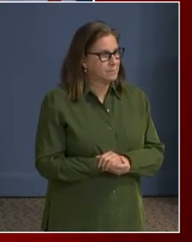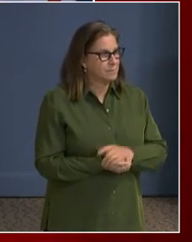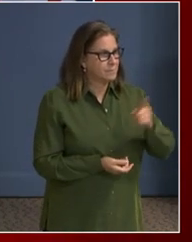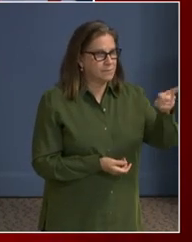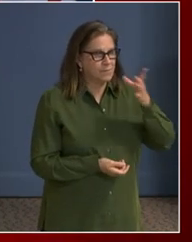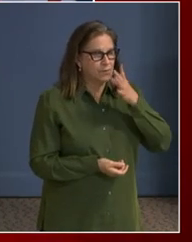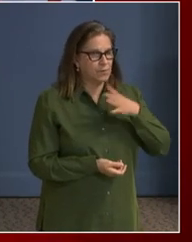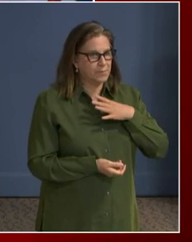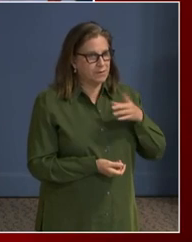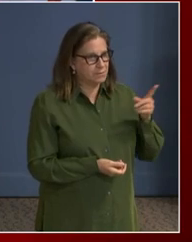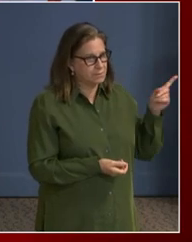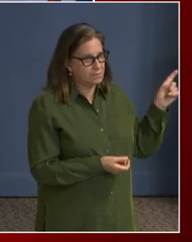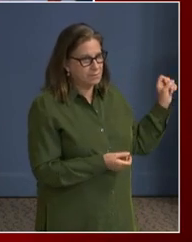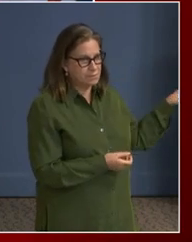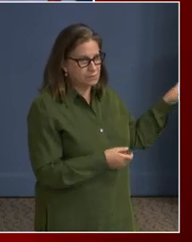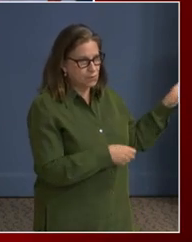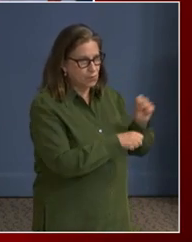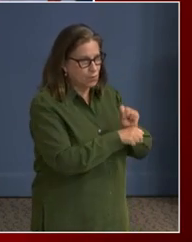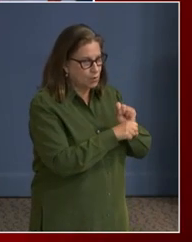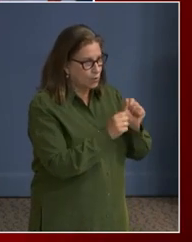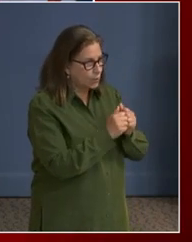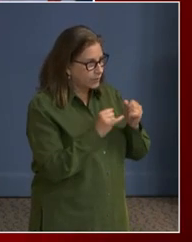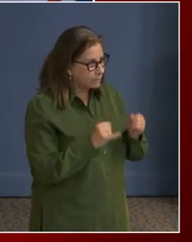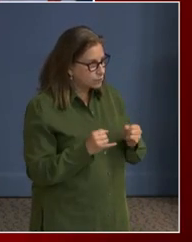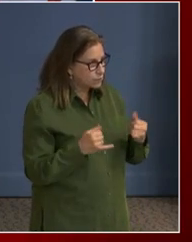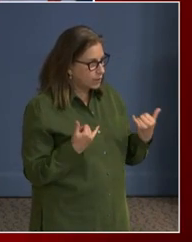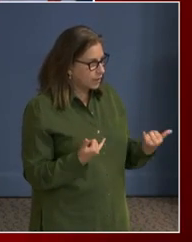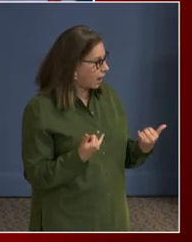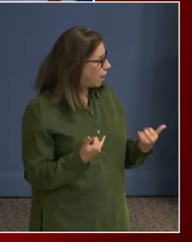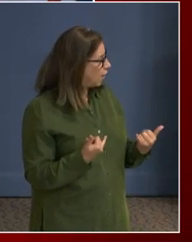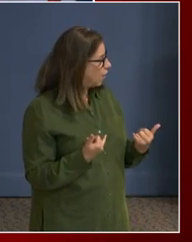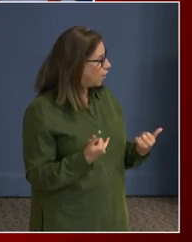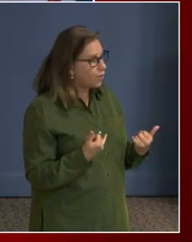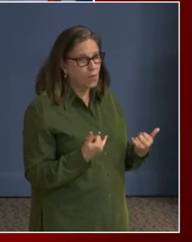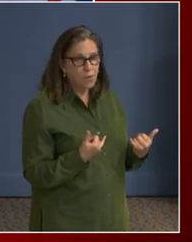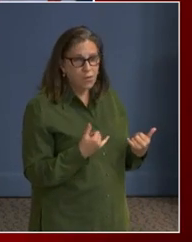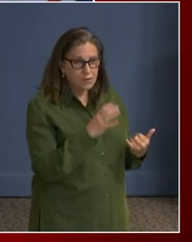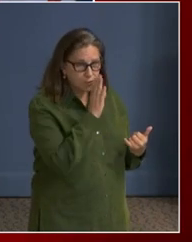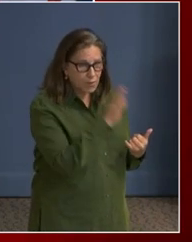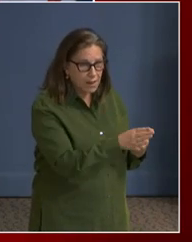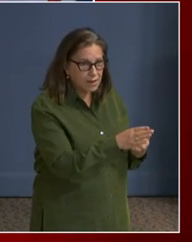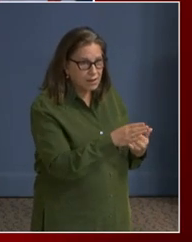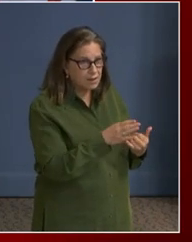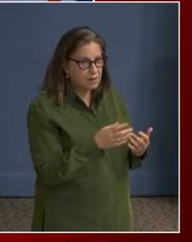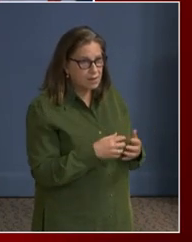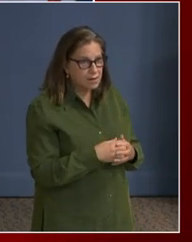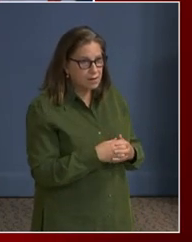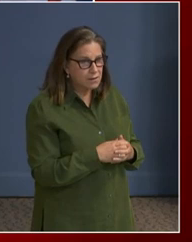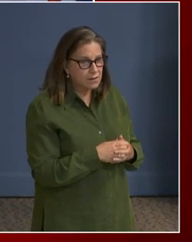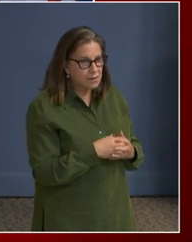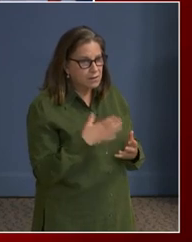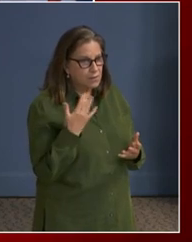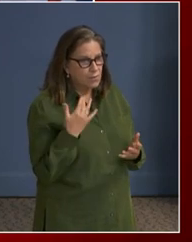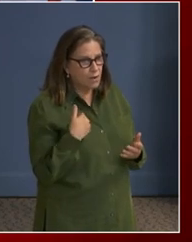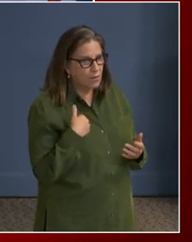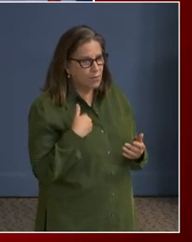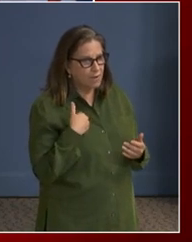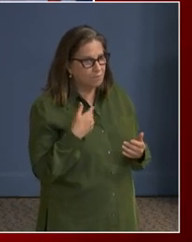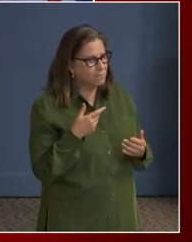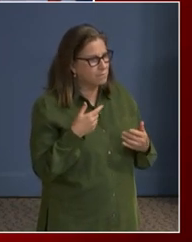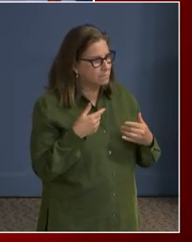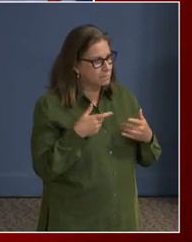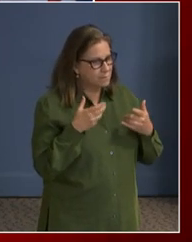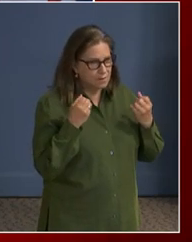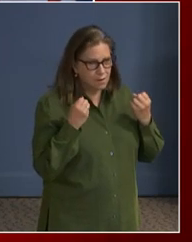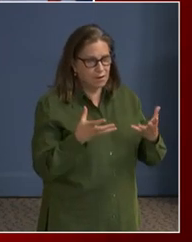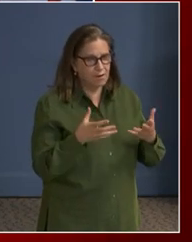all are working with these individuals now. What sense do you have as to what's going on here? Why are we having homicide rate? Well, I think